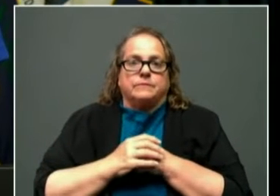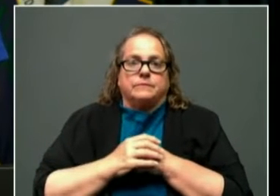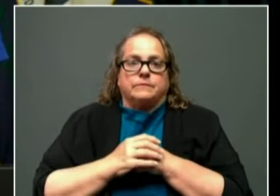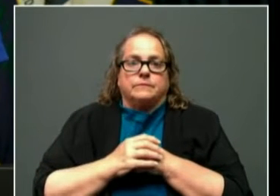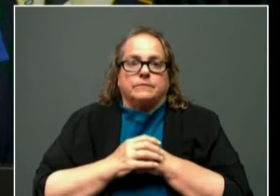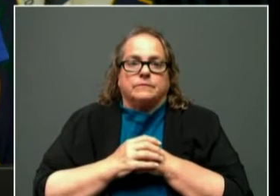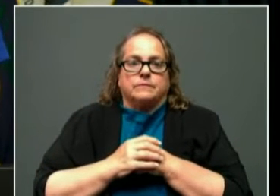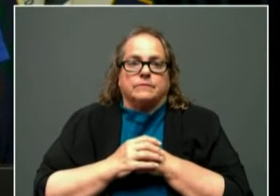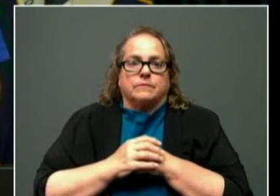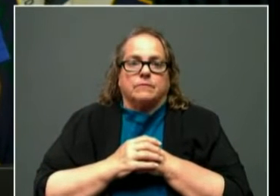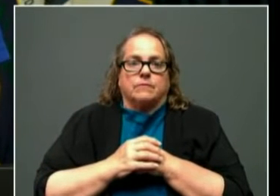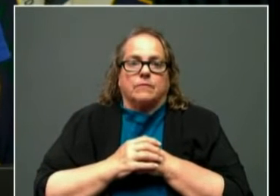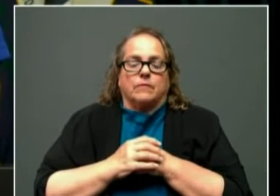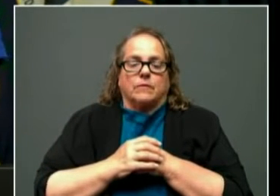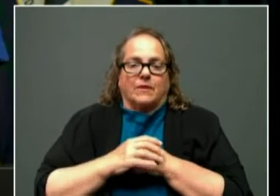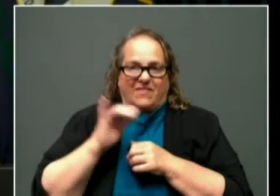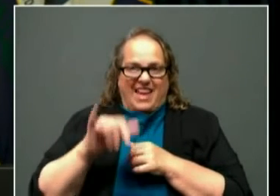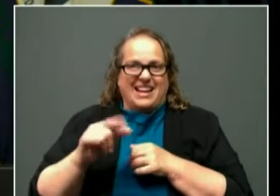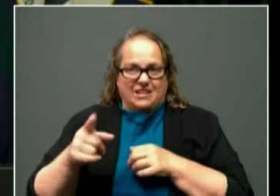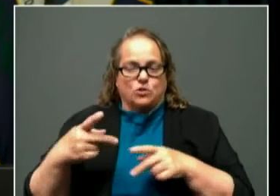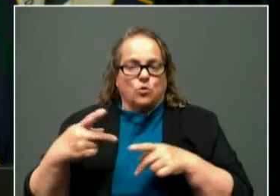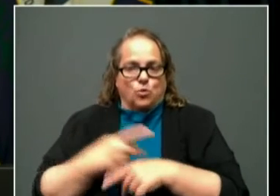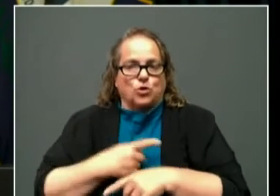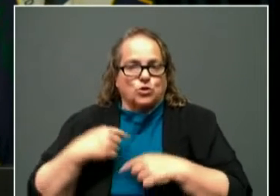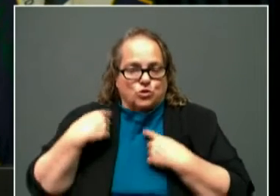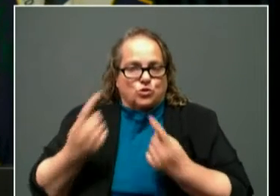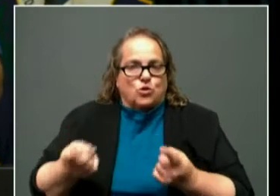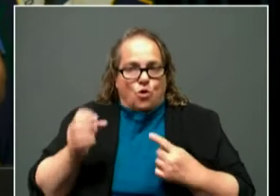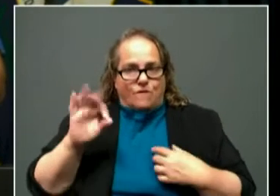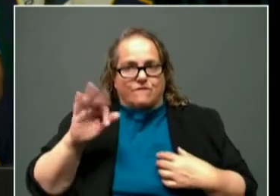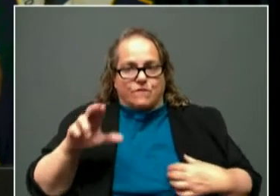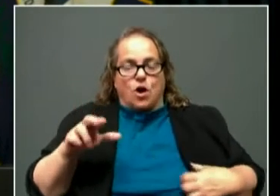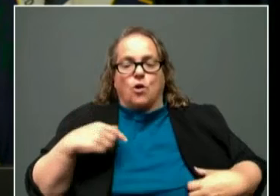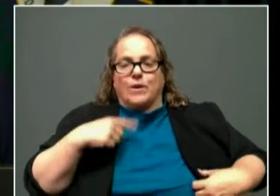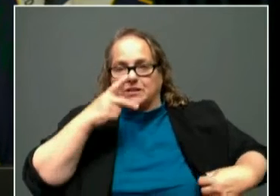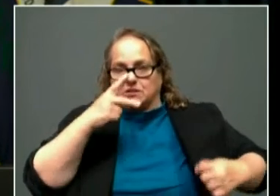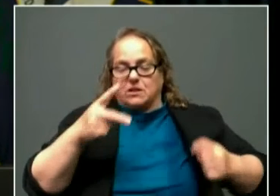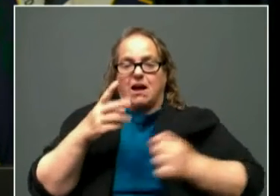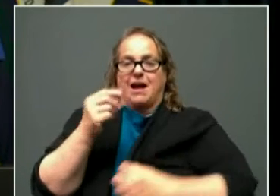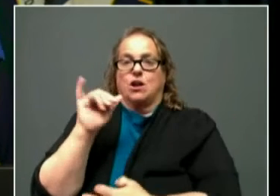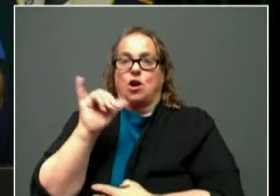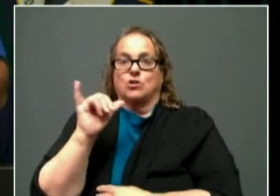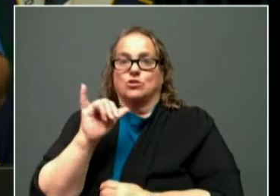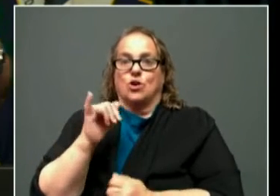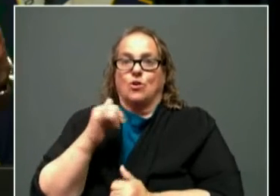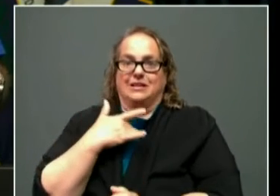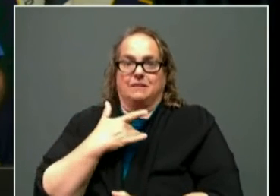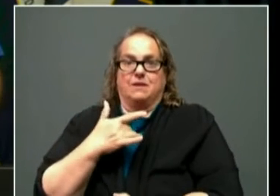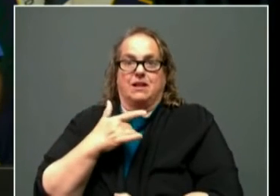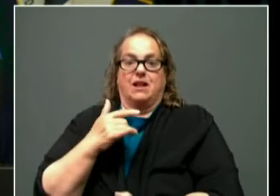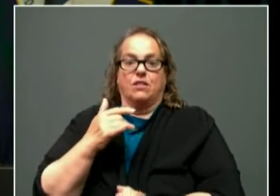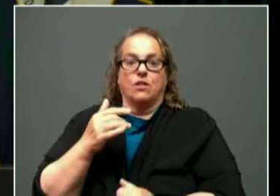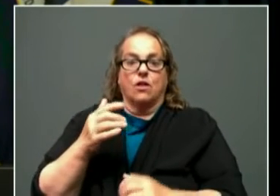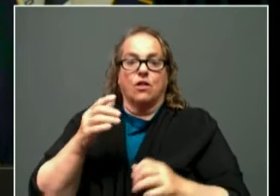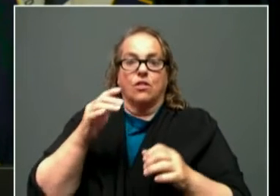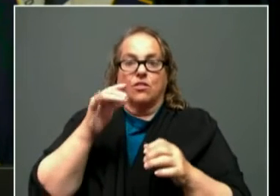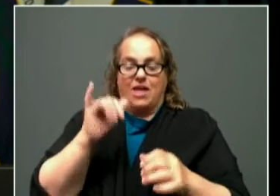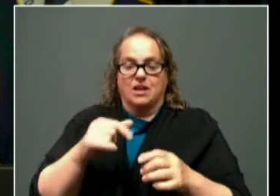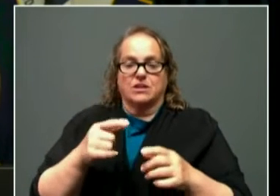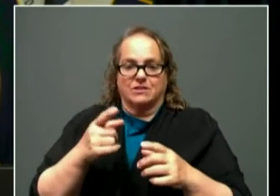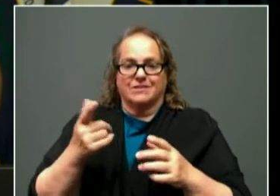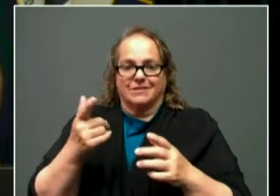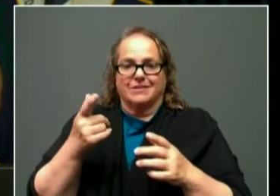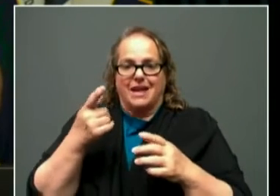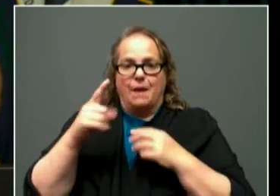dominant variant that we have seen here, and also likely now the dominant variant throughout Kentucky, like it